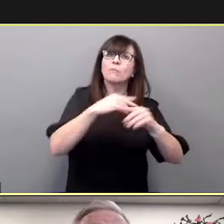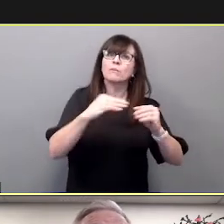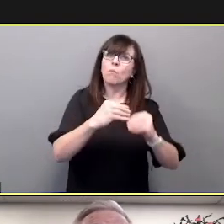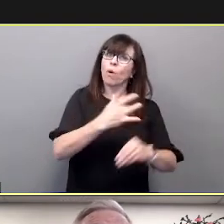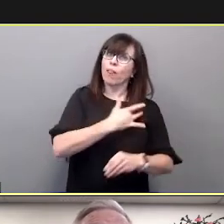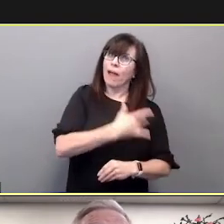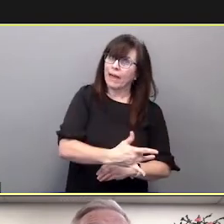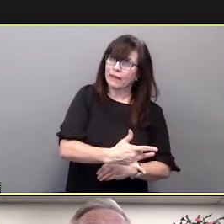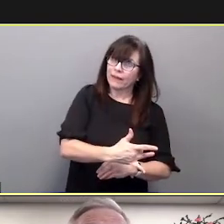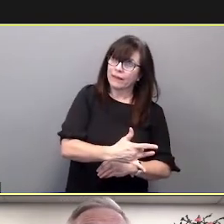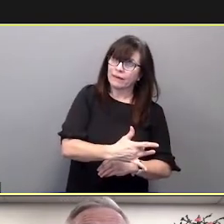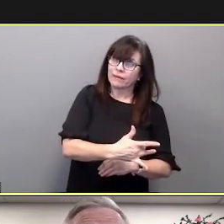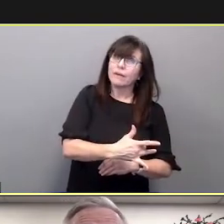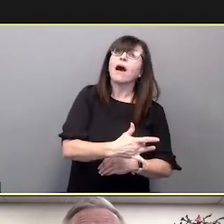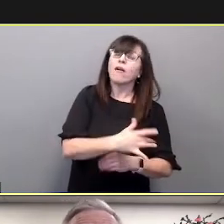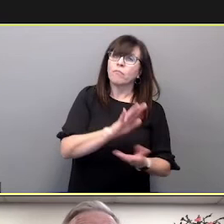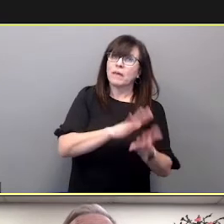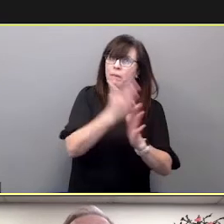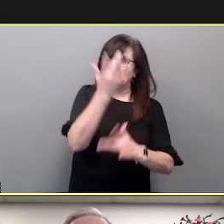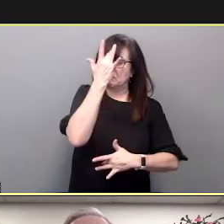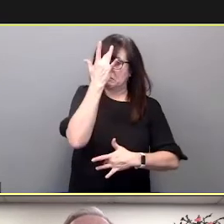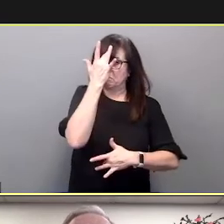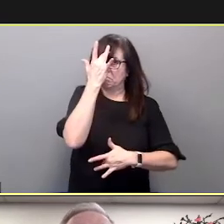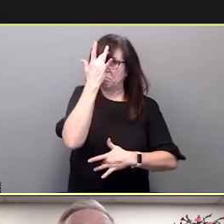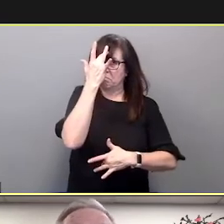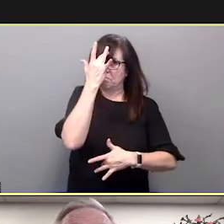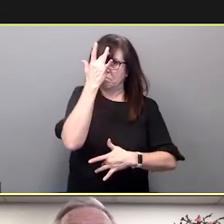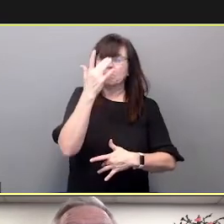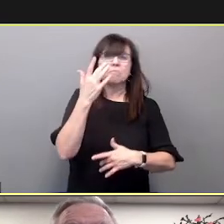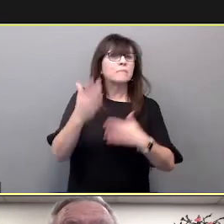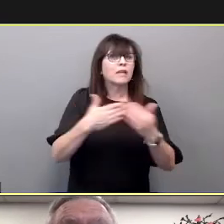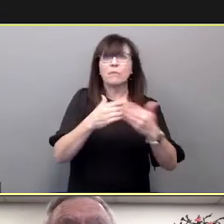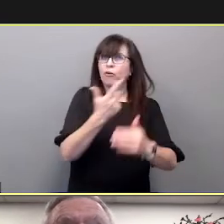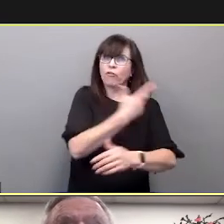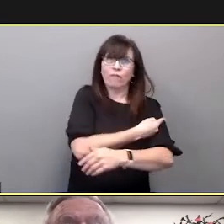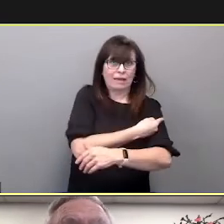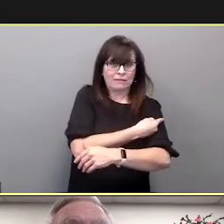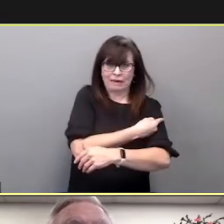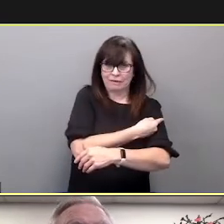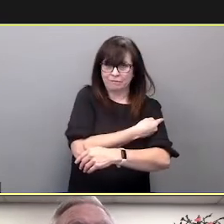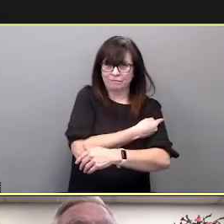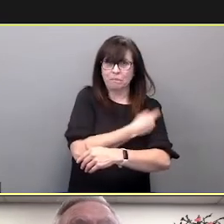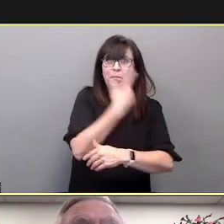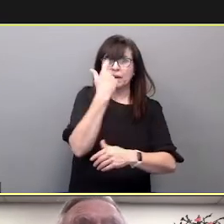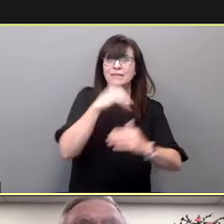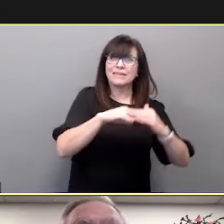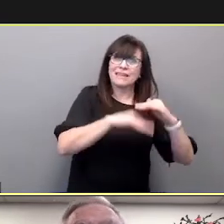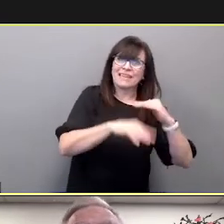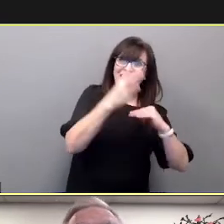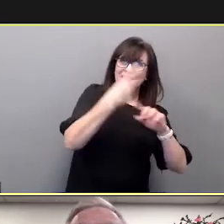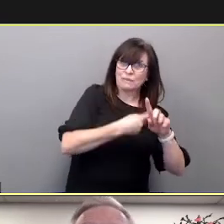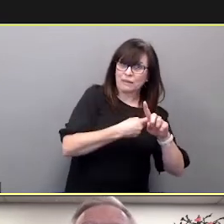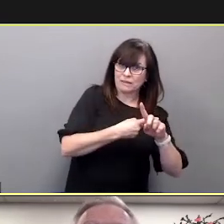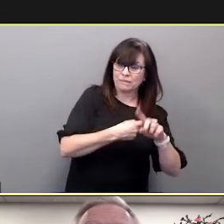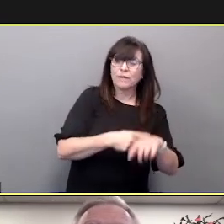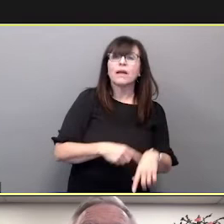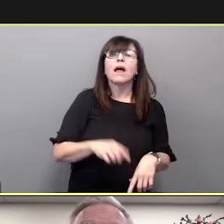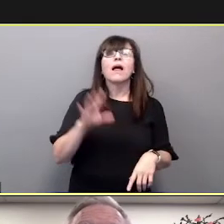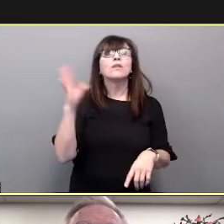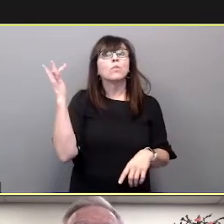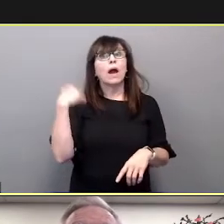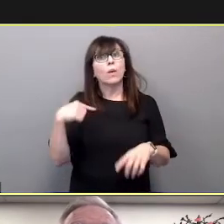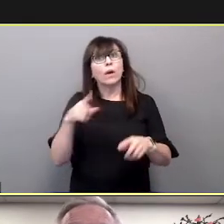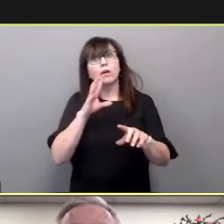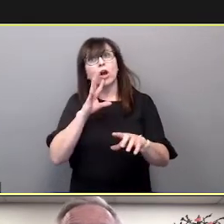of a vaccine breakthrough case as if it's less than 6 months. And that's why you're hearing us talk